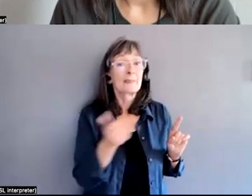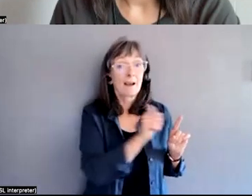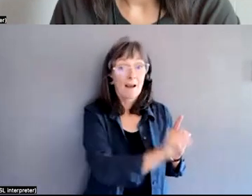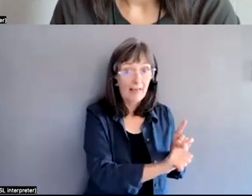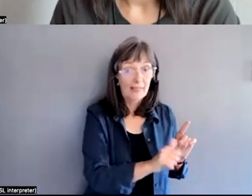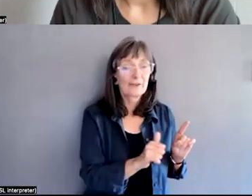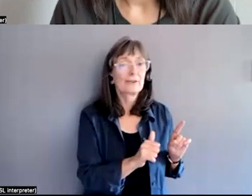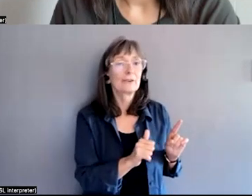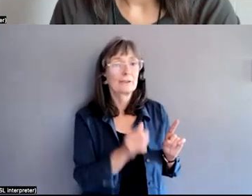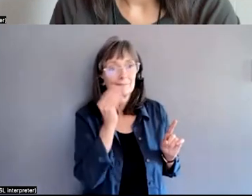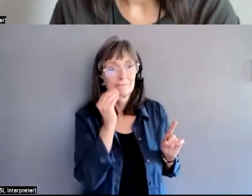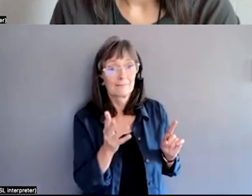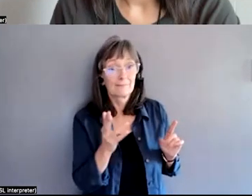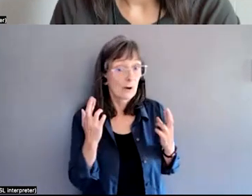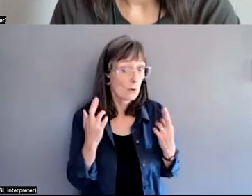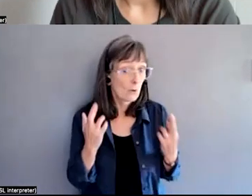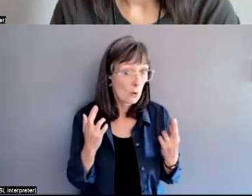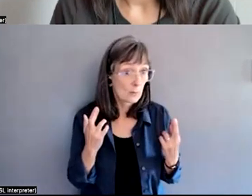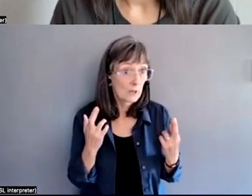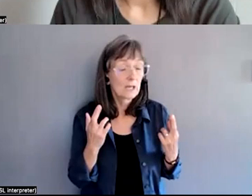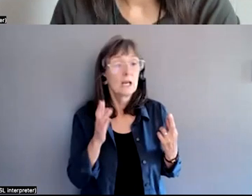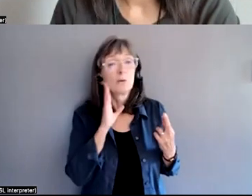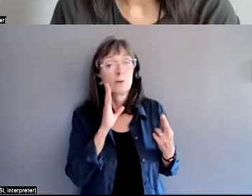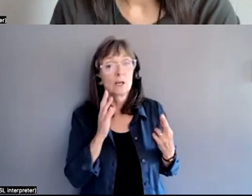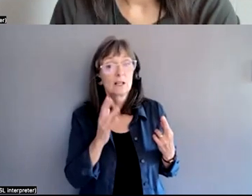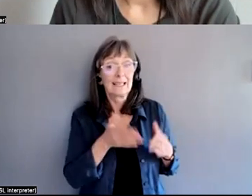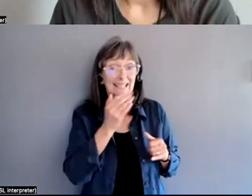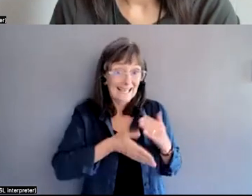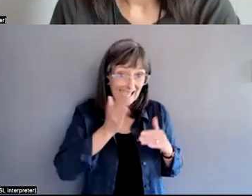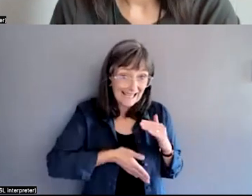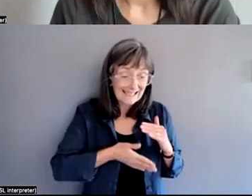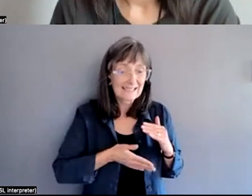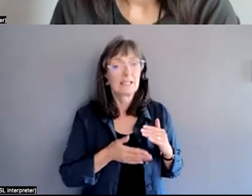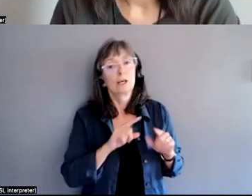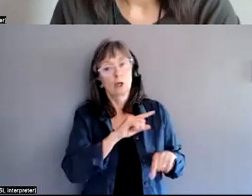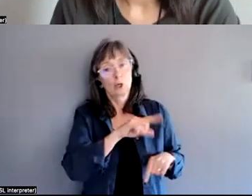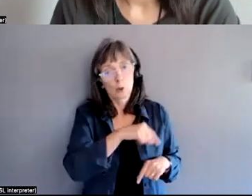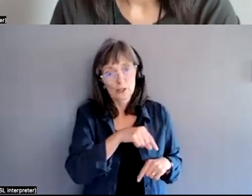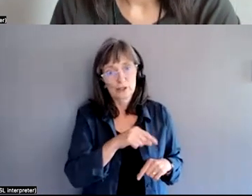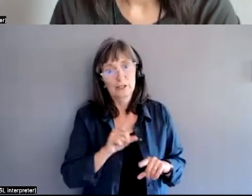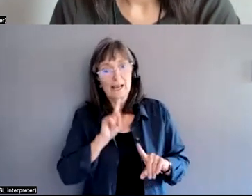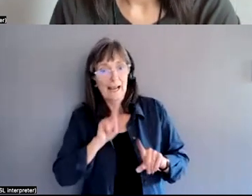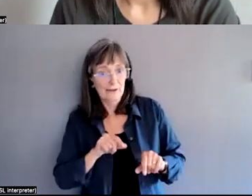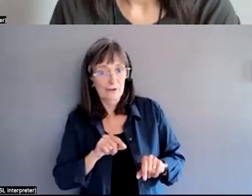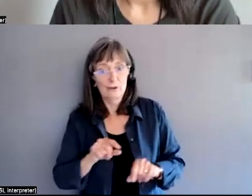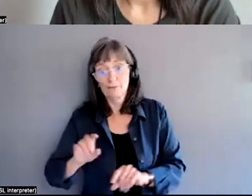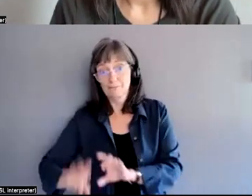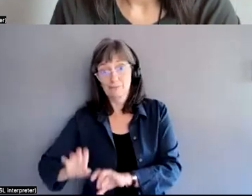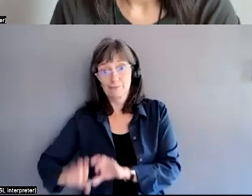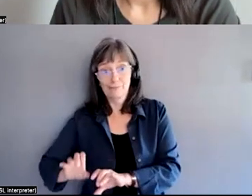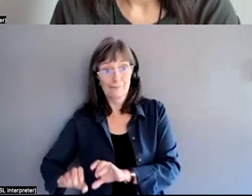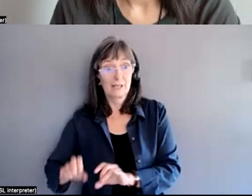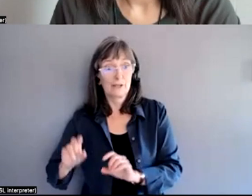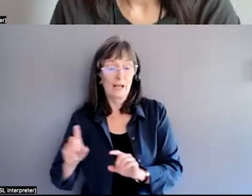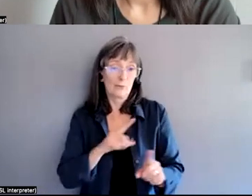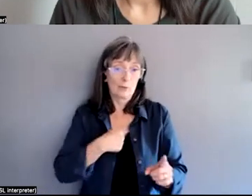that there will be, I hope, time for an audience Q&A at the end of this session. And if you type your questions into the Q&A at the bottom of your screen, we'll